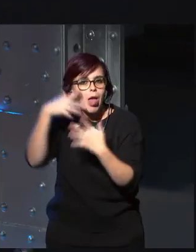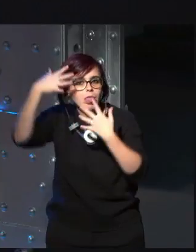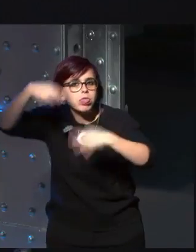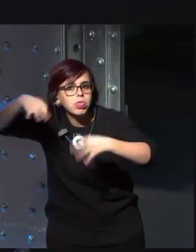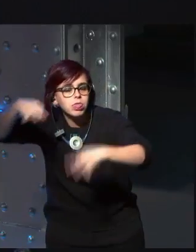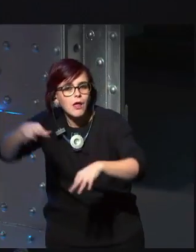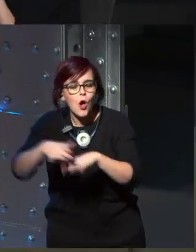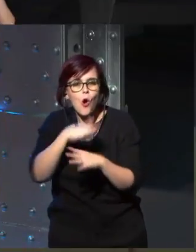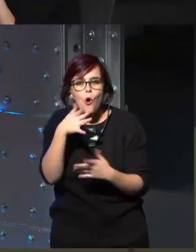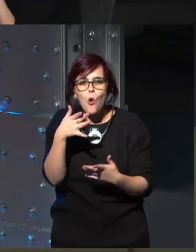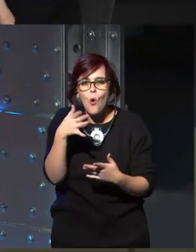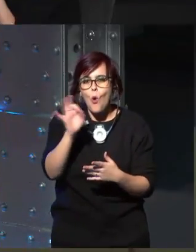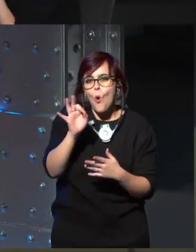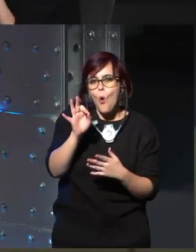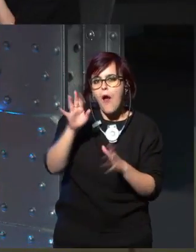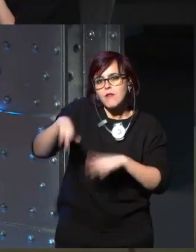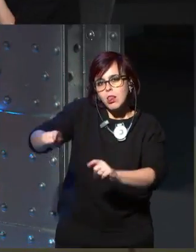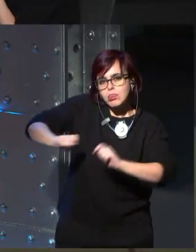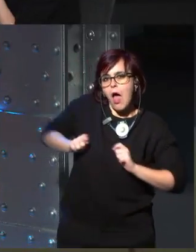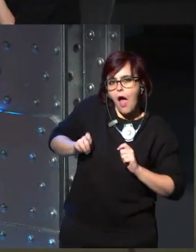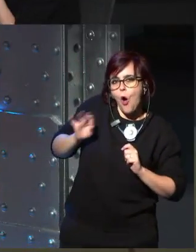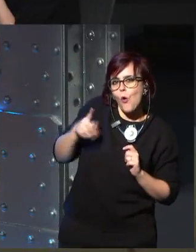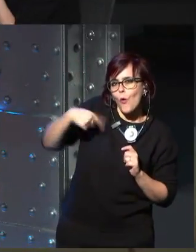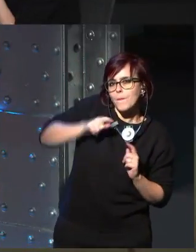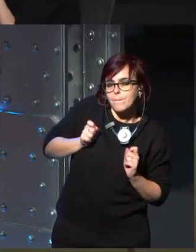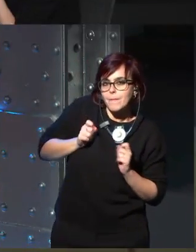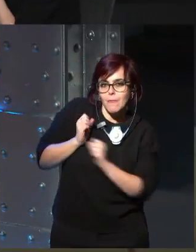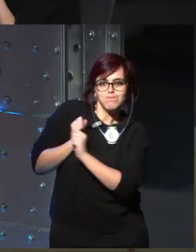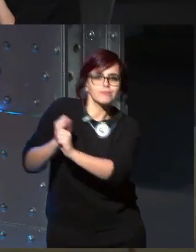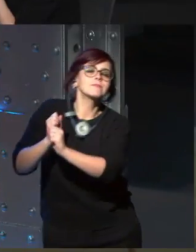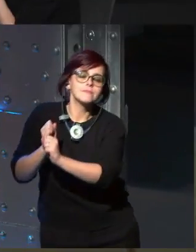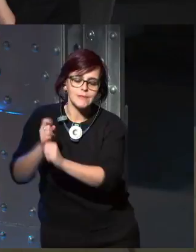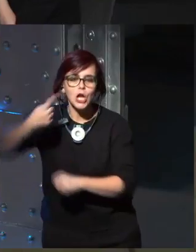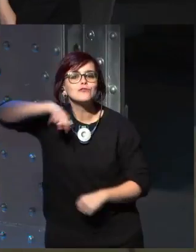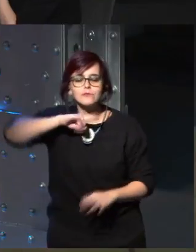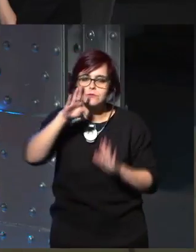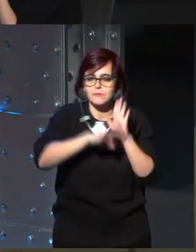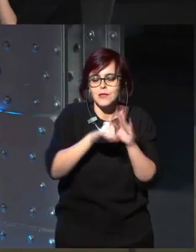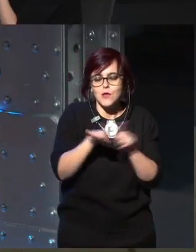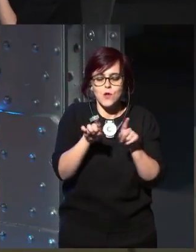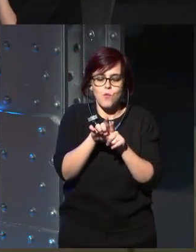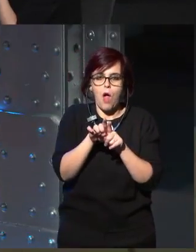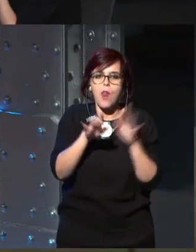did this all go wrong? You mean, are we programmed in how to respond to a recording, do you mean?